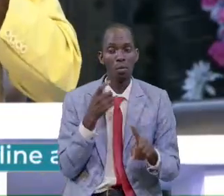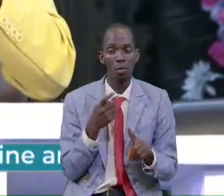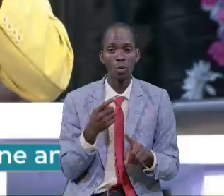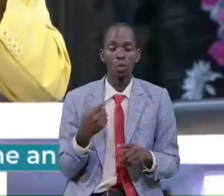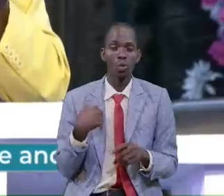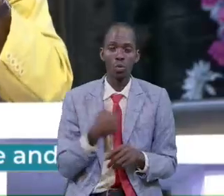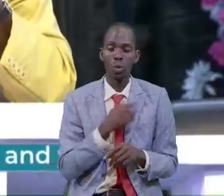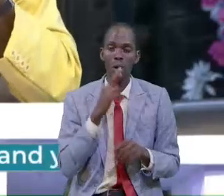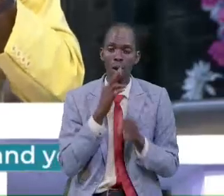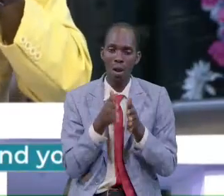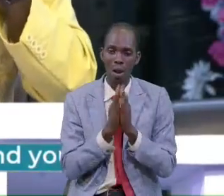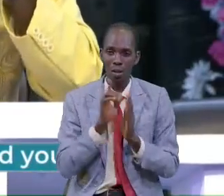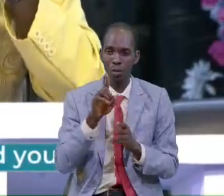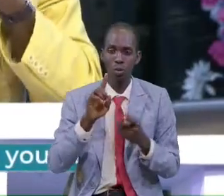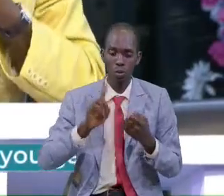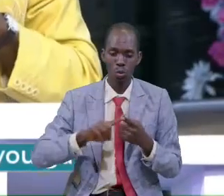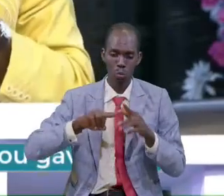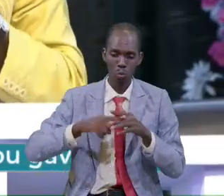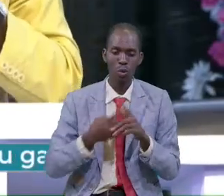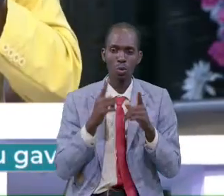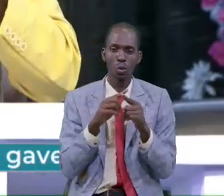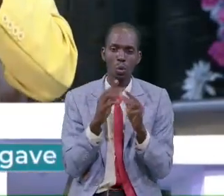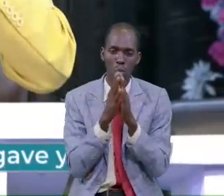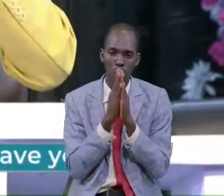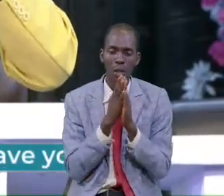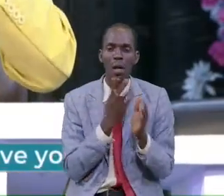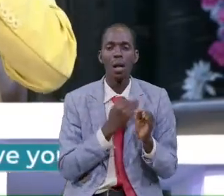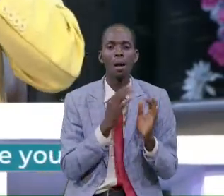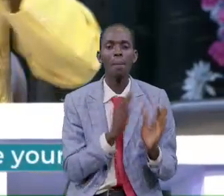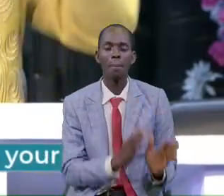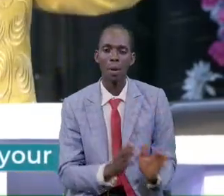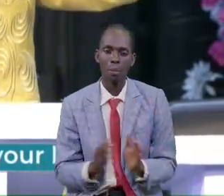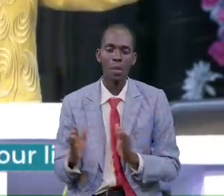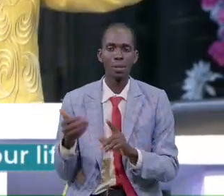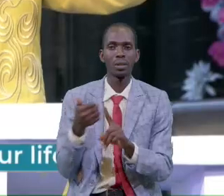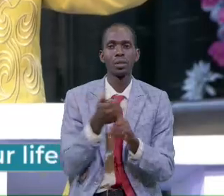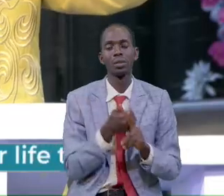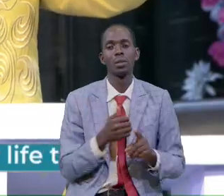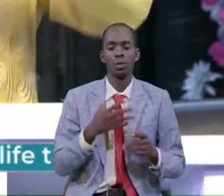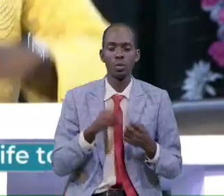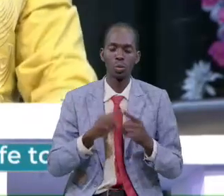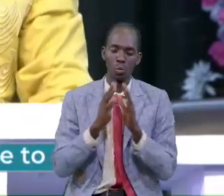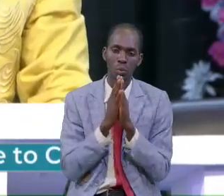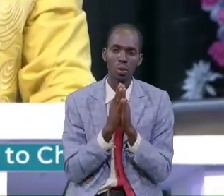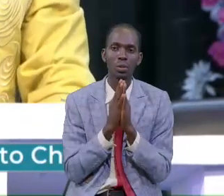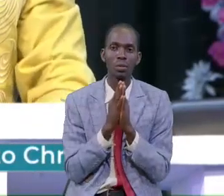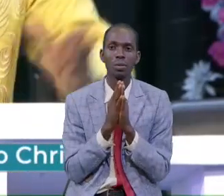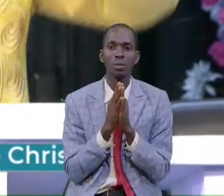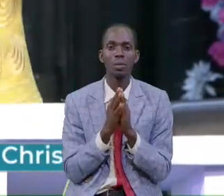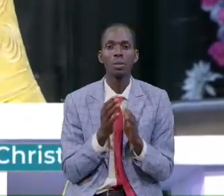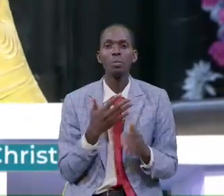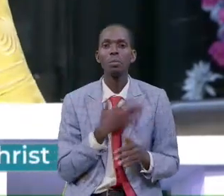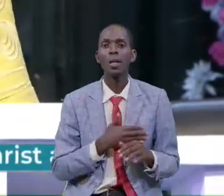to be praying and get yourself ready. Be preparing. Counselors, if you